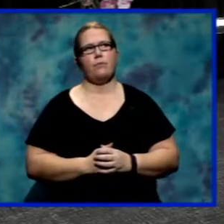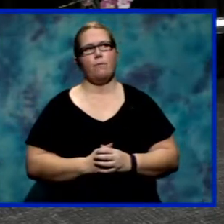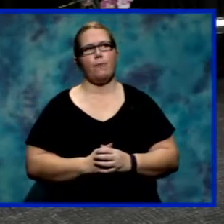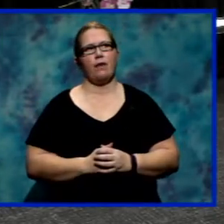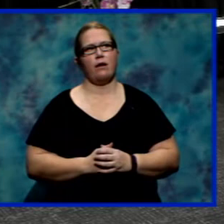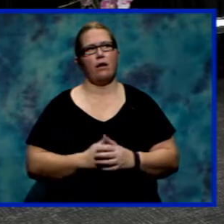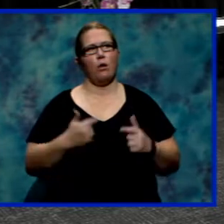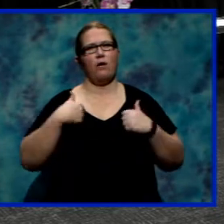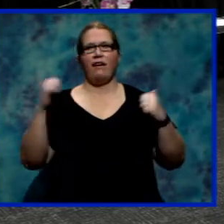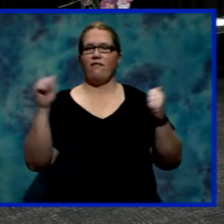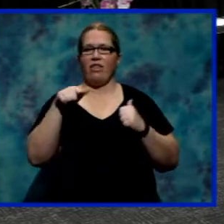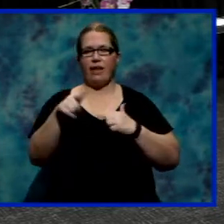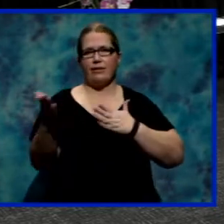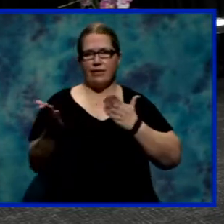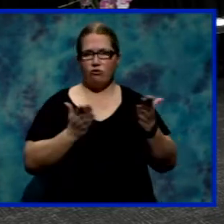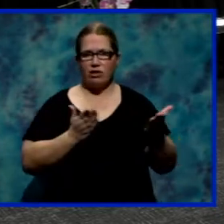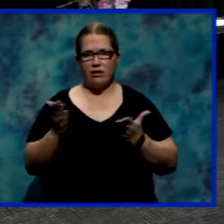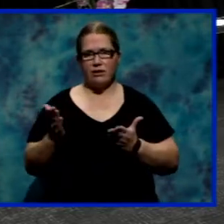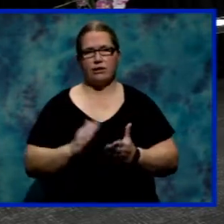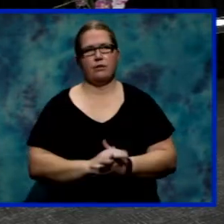We've finished that series.